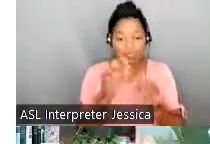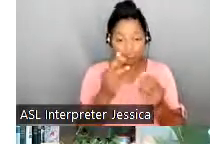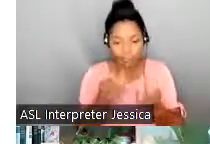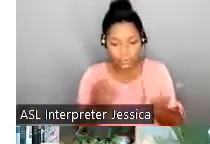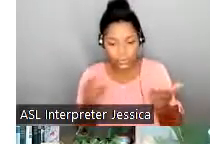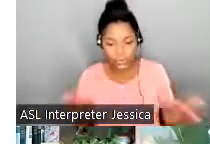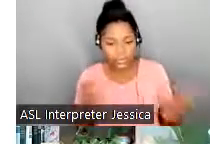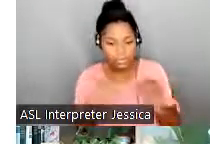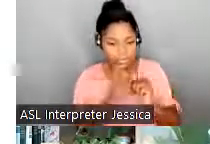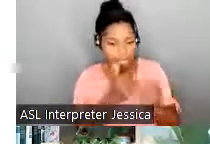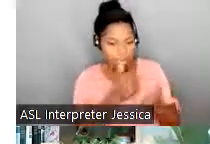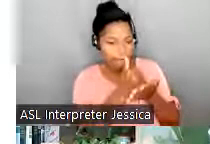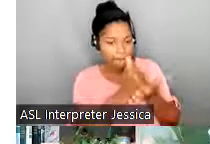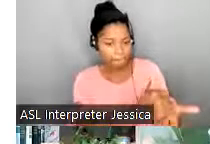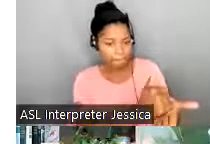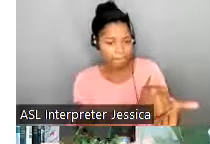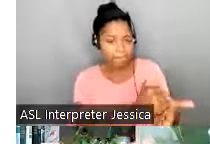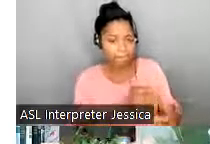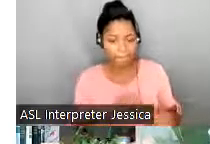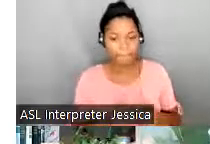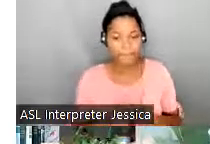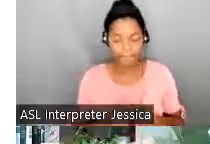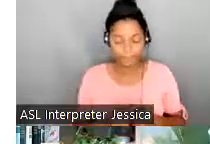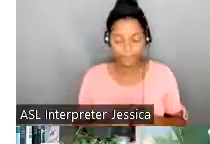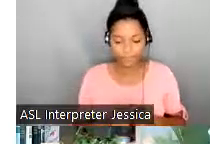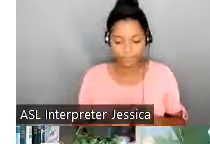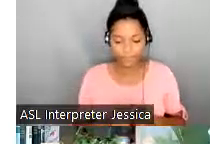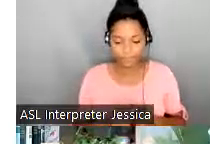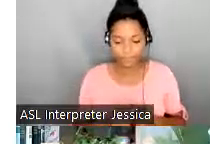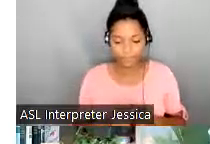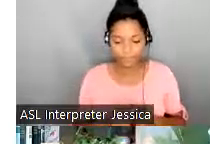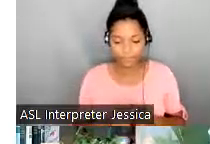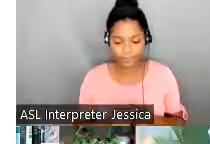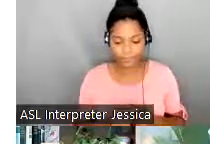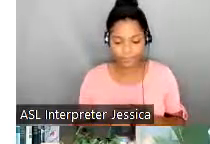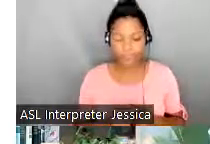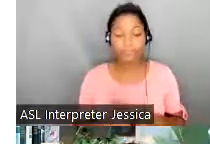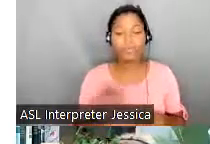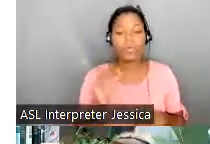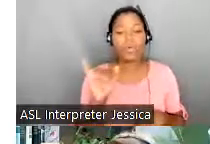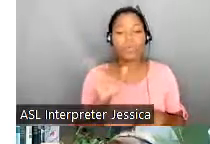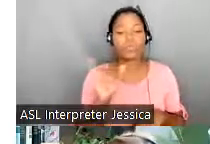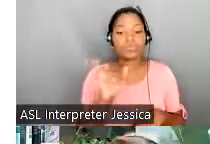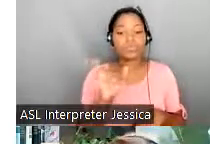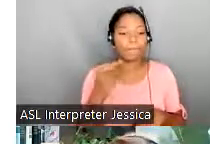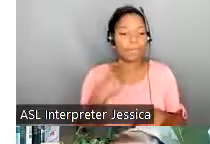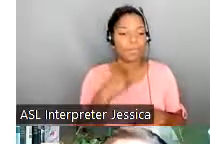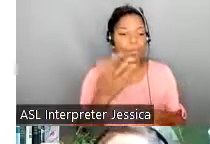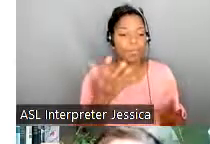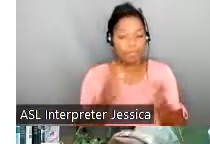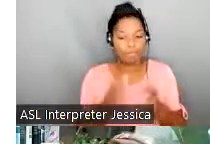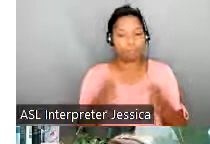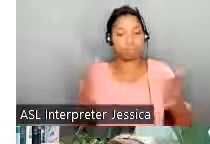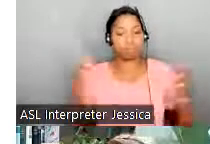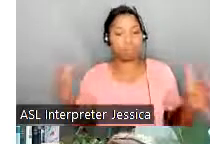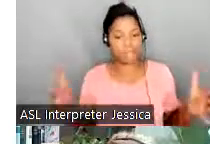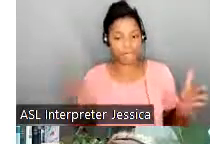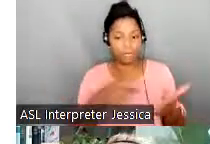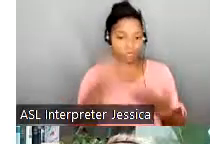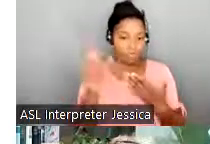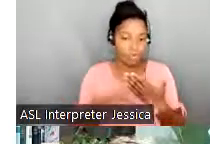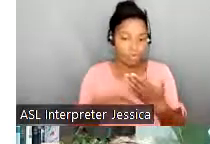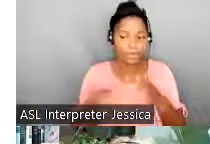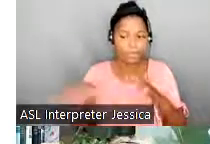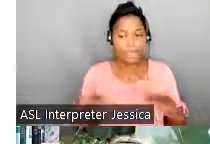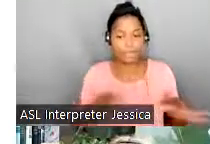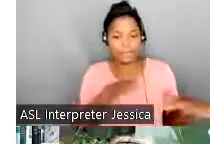support the Aging Network and Aging Network partner organizations with enhancing and expanding social engagement programs and